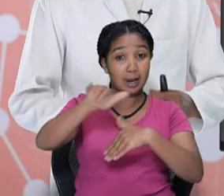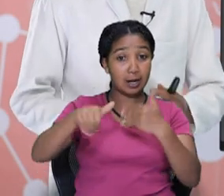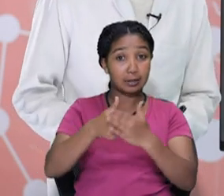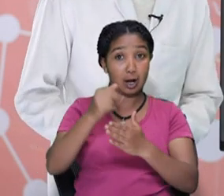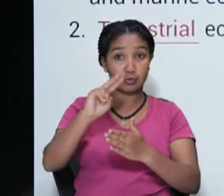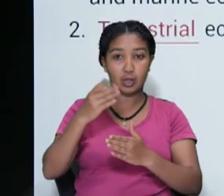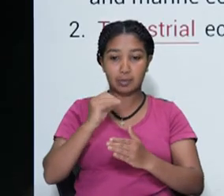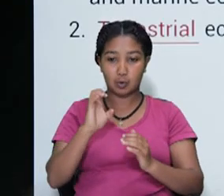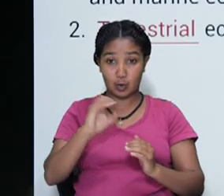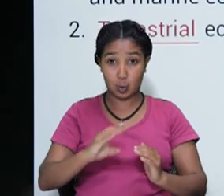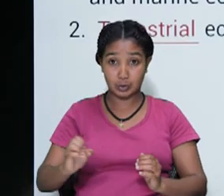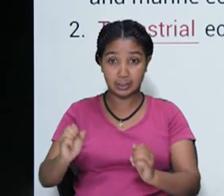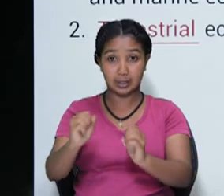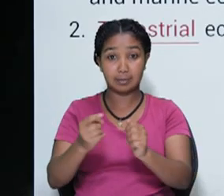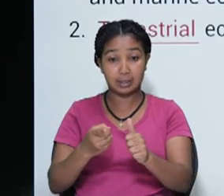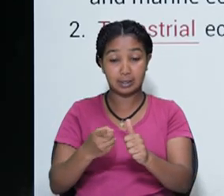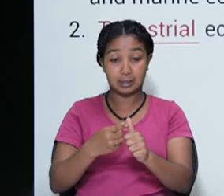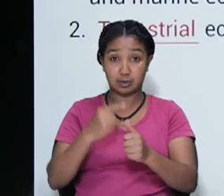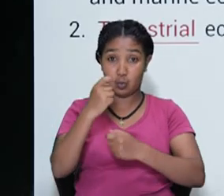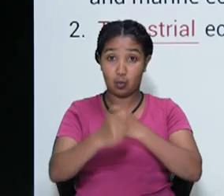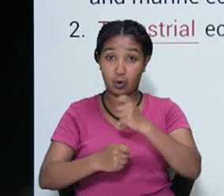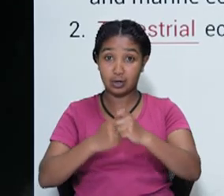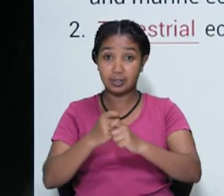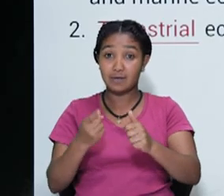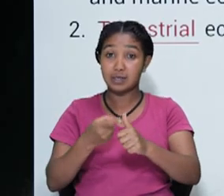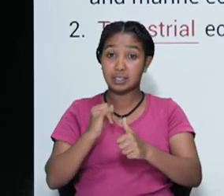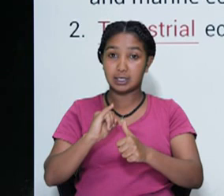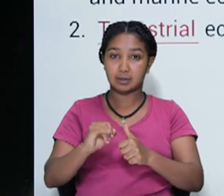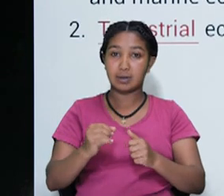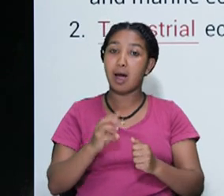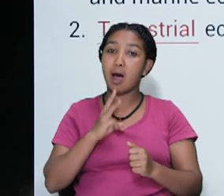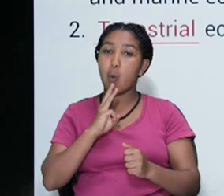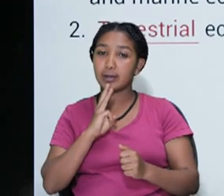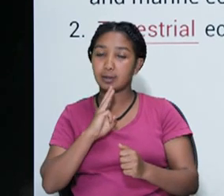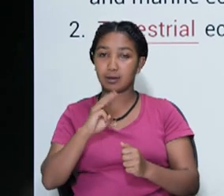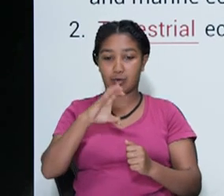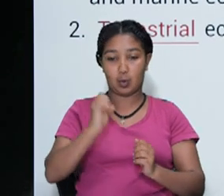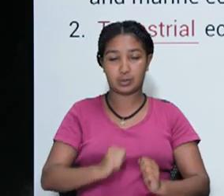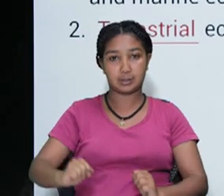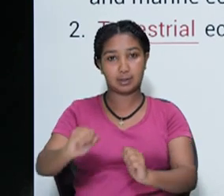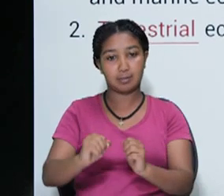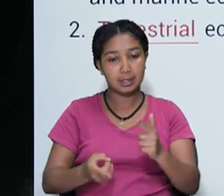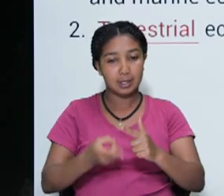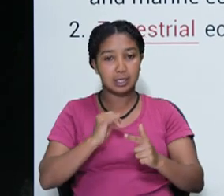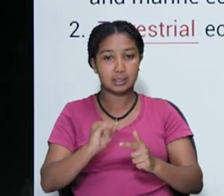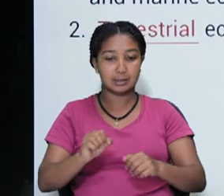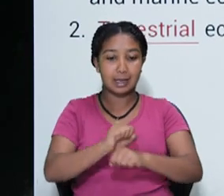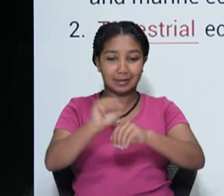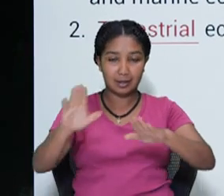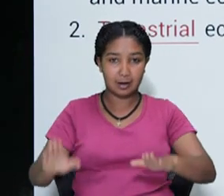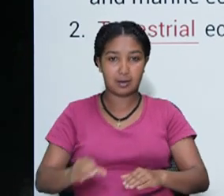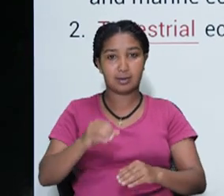Generally, there are two types of ecosystems in this world. The first ecosystem is aquatic ecosystem. The second is